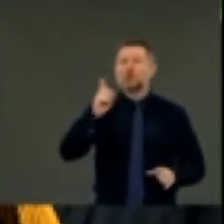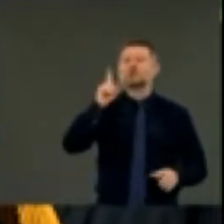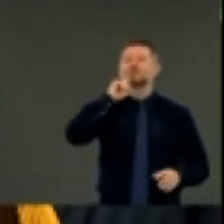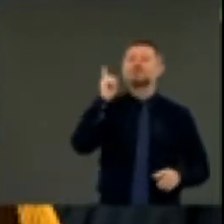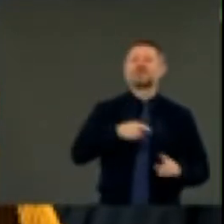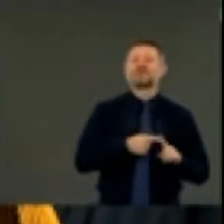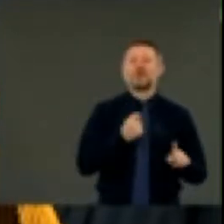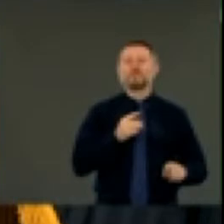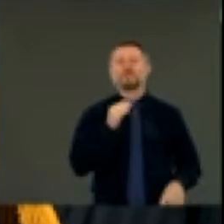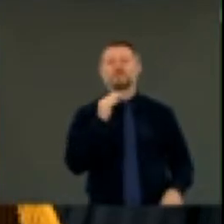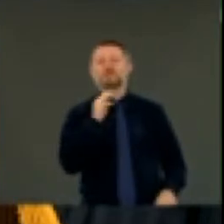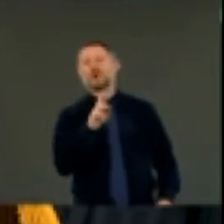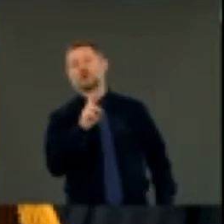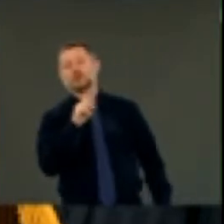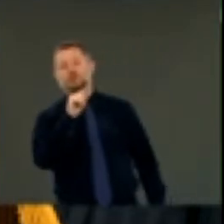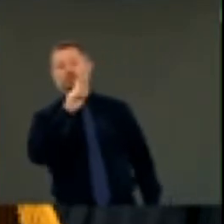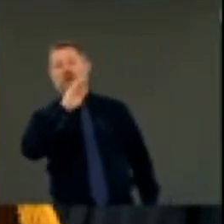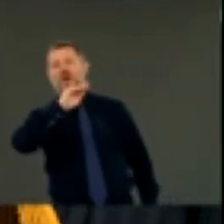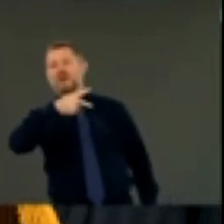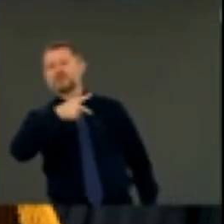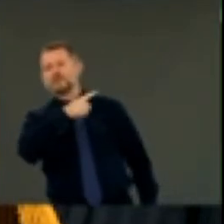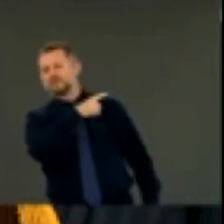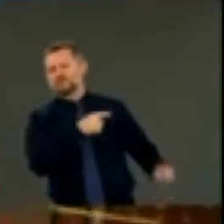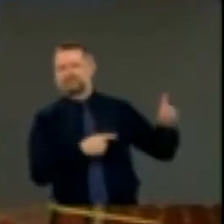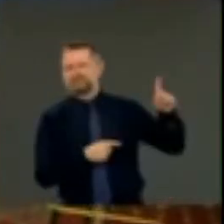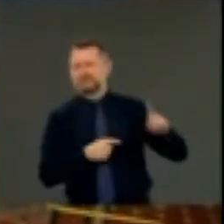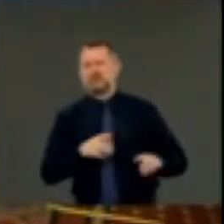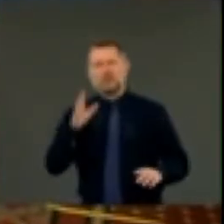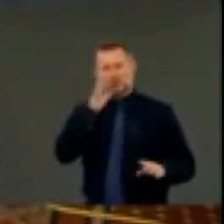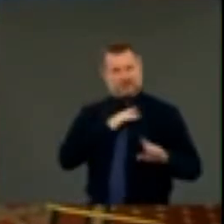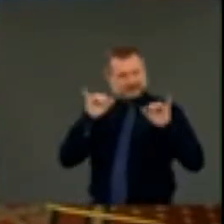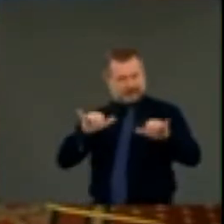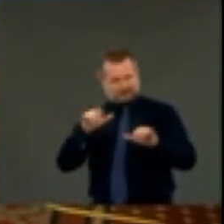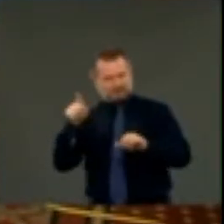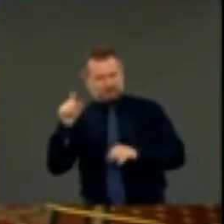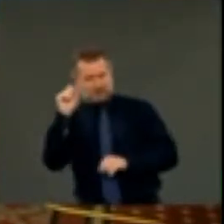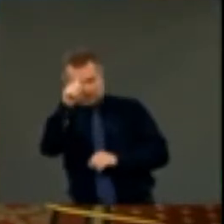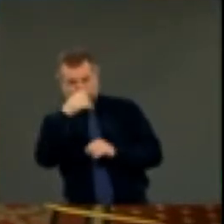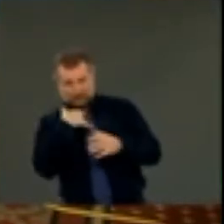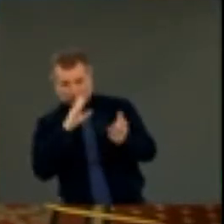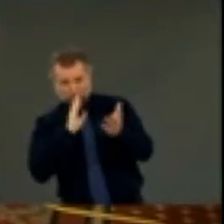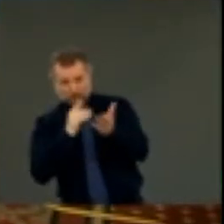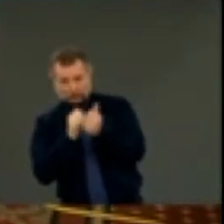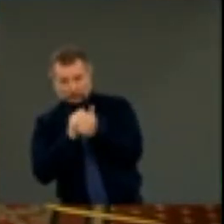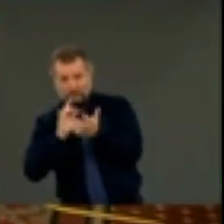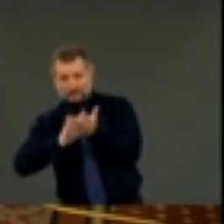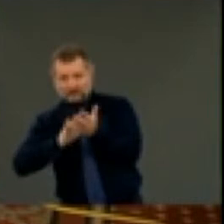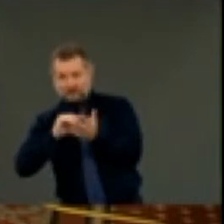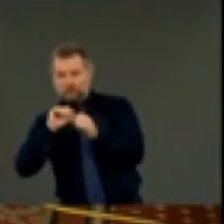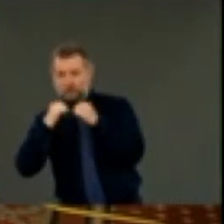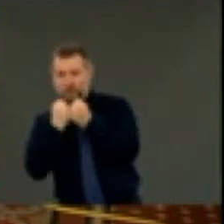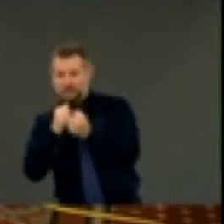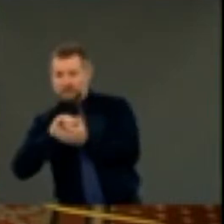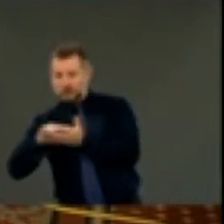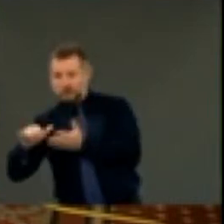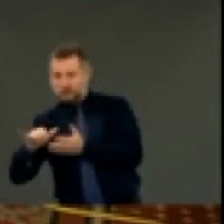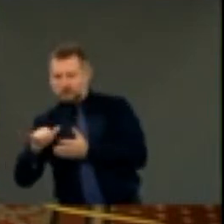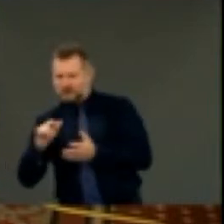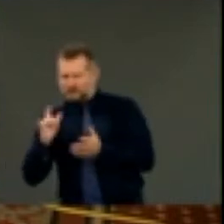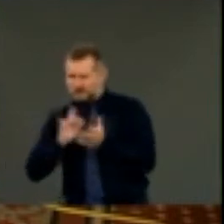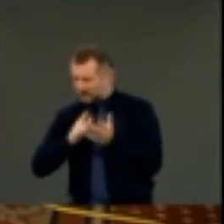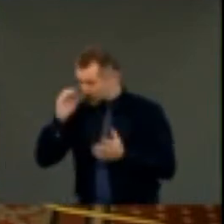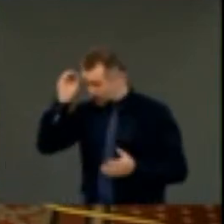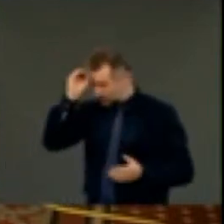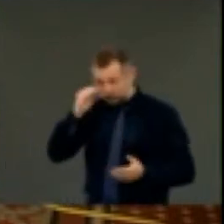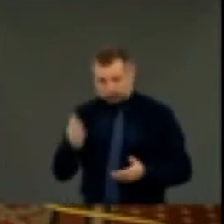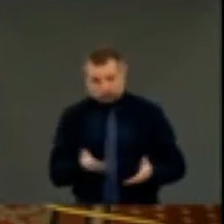sir. Governor, but Thank did you. you talk to anyone from the Medical Society of New York? Well, is that Did you talk to the your, nursing homes? is that your medical opinion, doctor, or do you want to